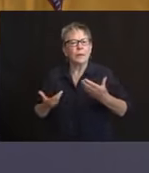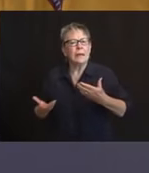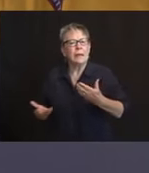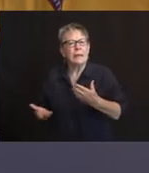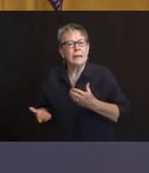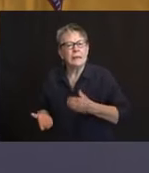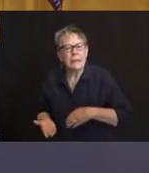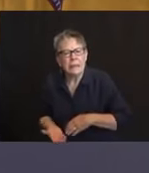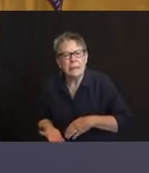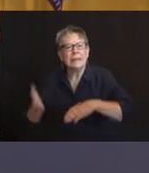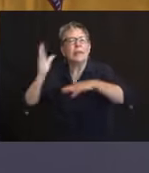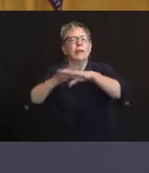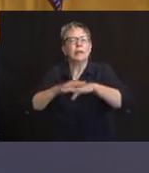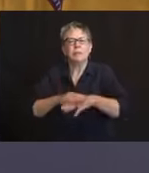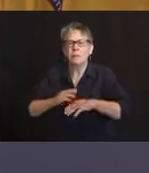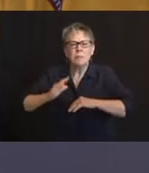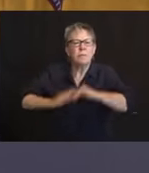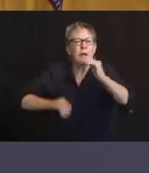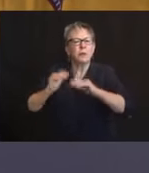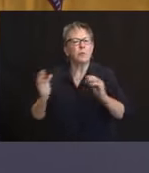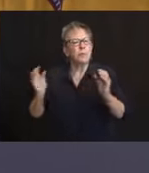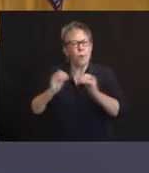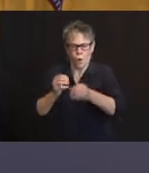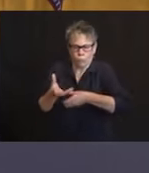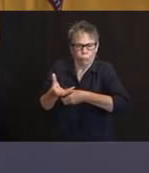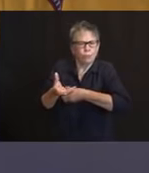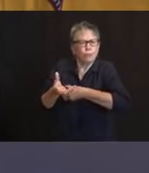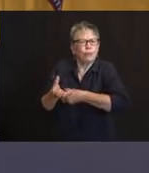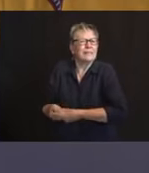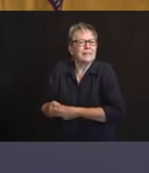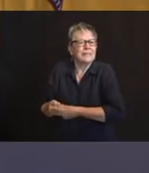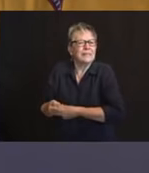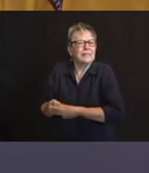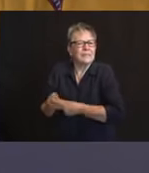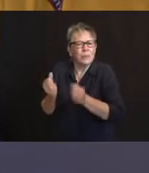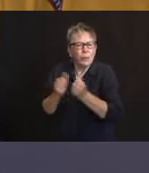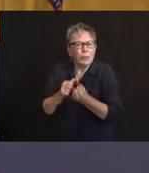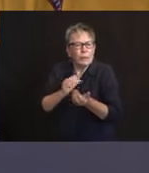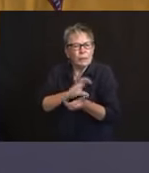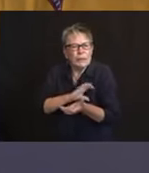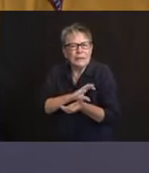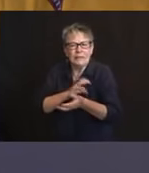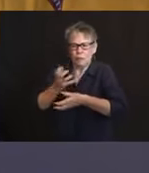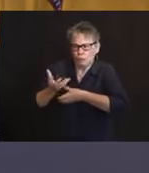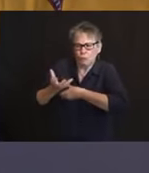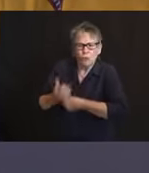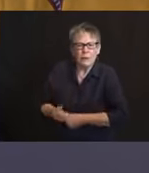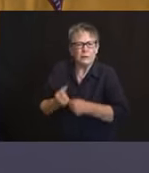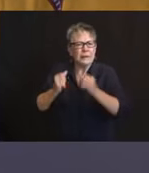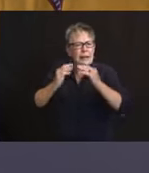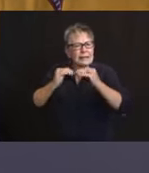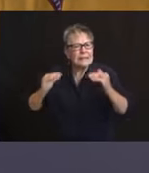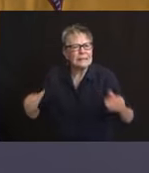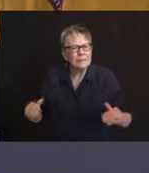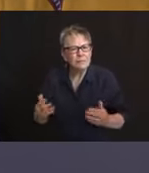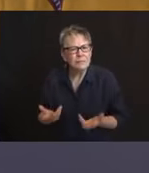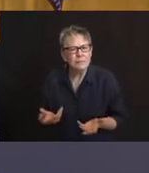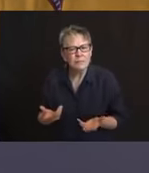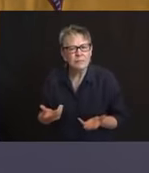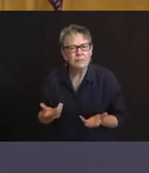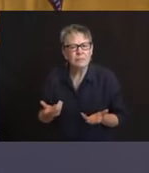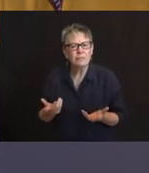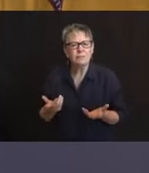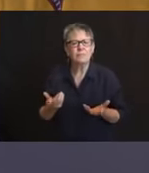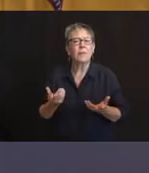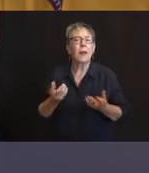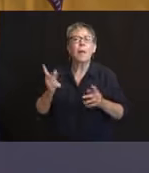In the sense of, in the absence of information in life, this is not just in this case, in the absence of information in life,